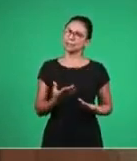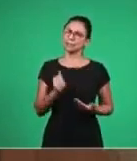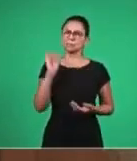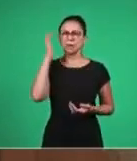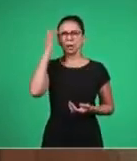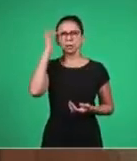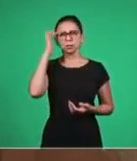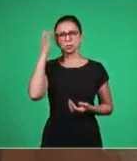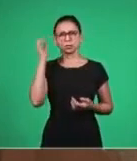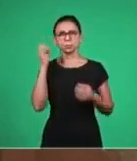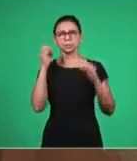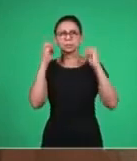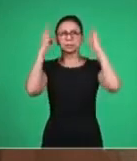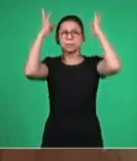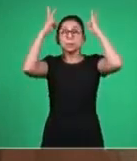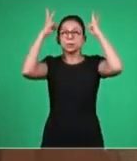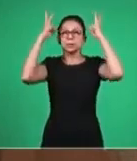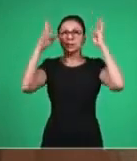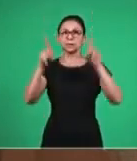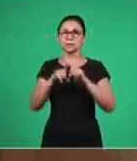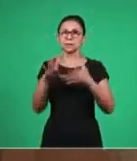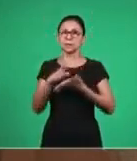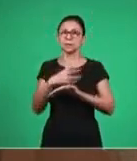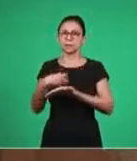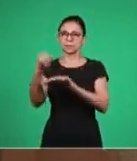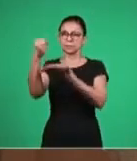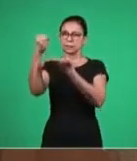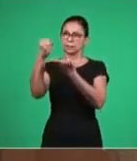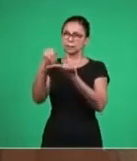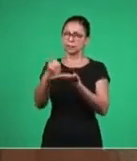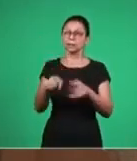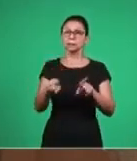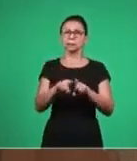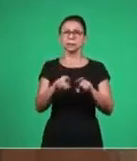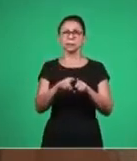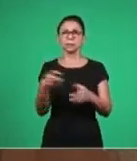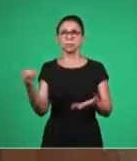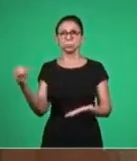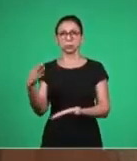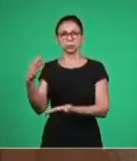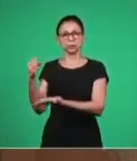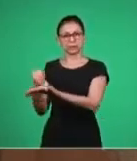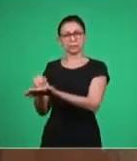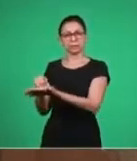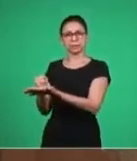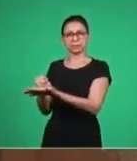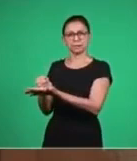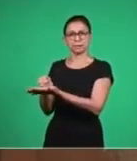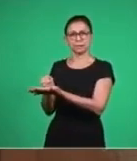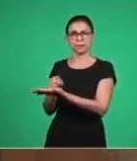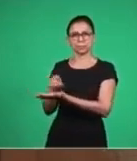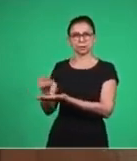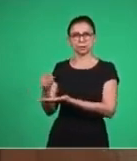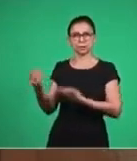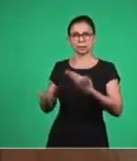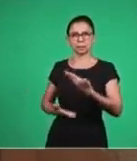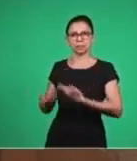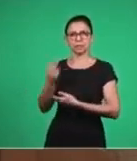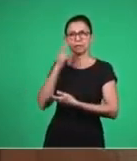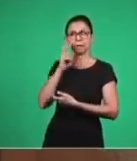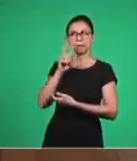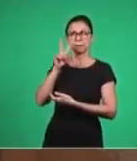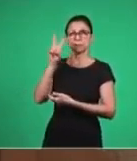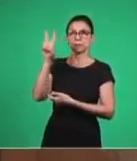And then with relation of Moses, and that he was raptured. And also in the vision of